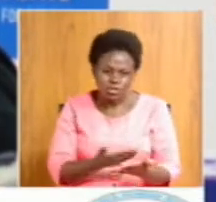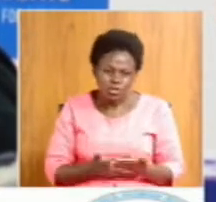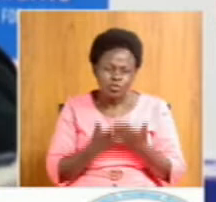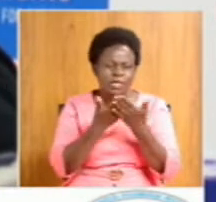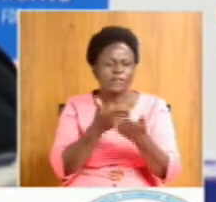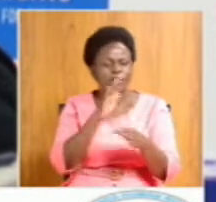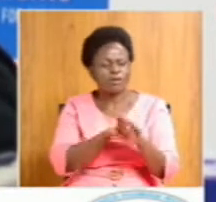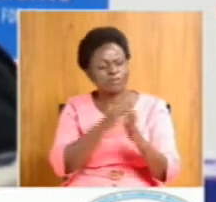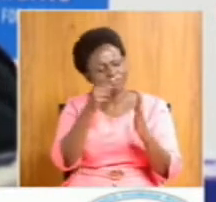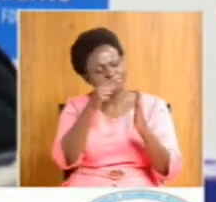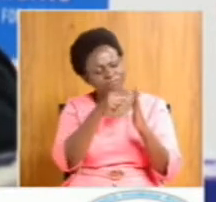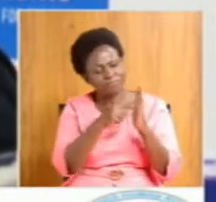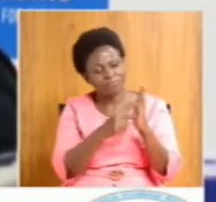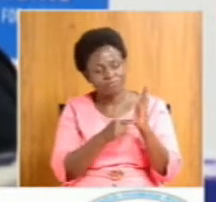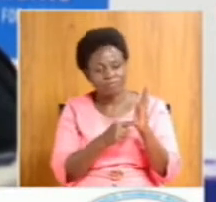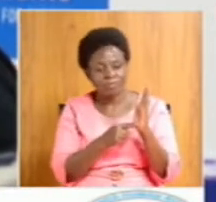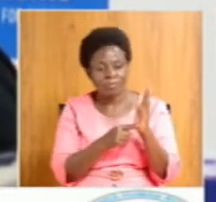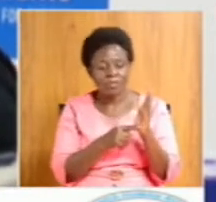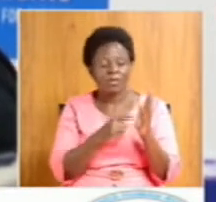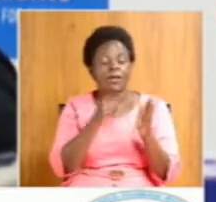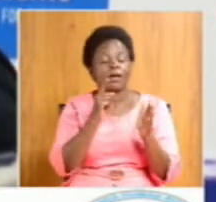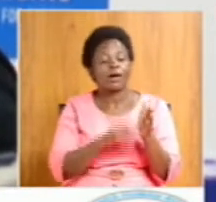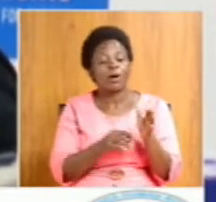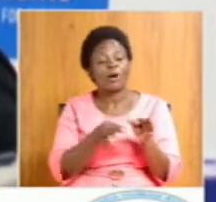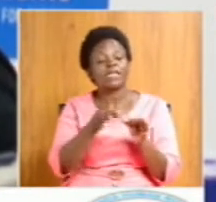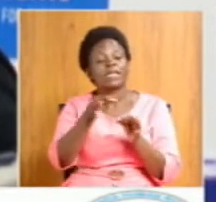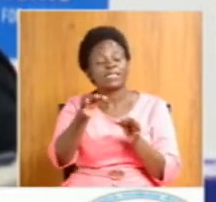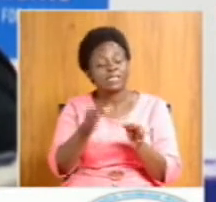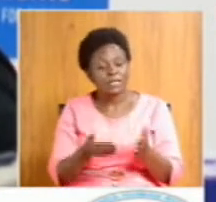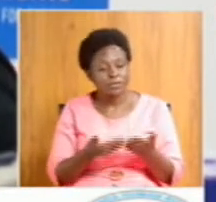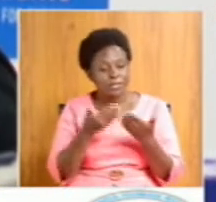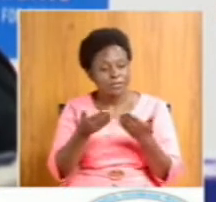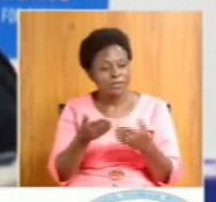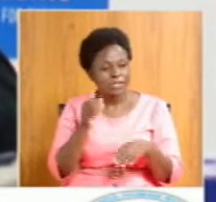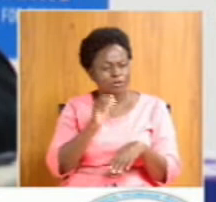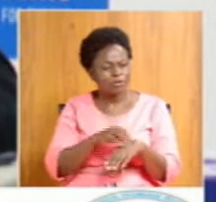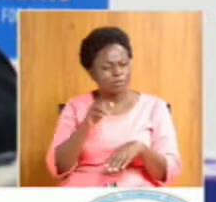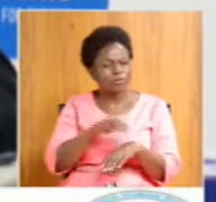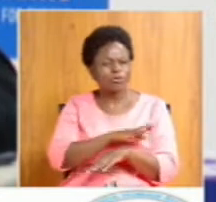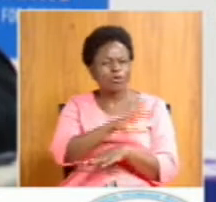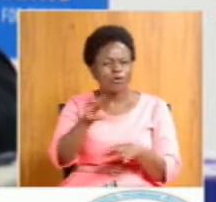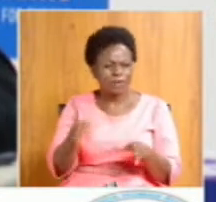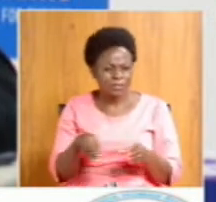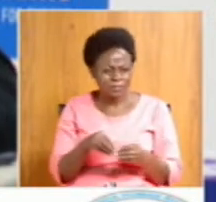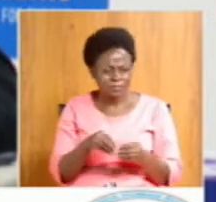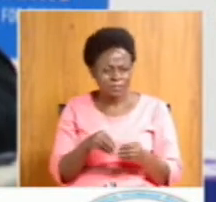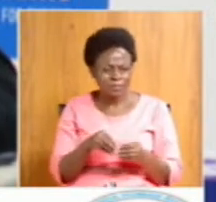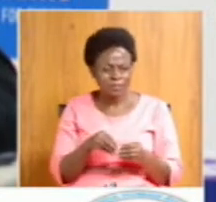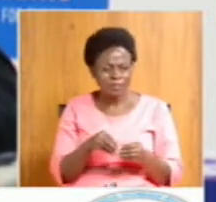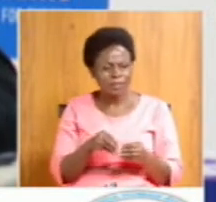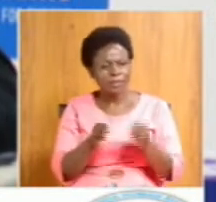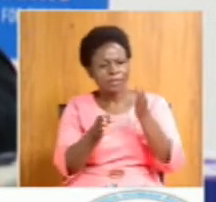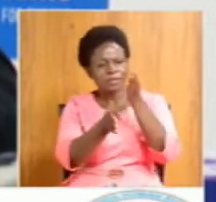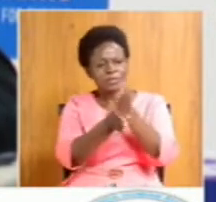on this and that. To what extent are you delivering? Now, that calls on all of us to